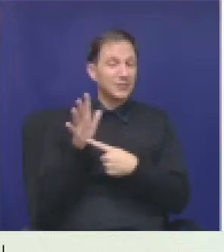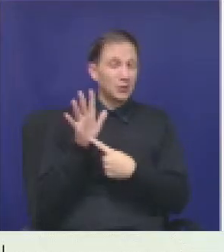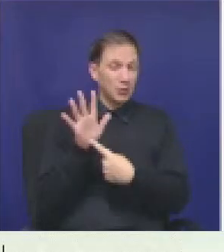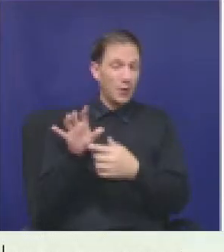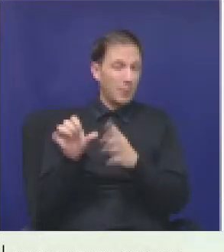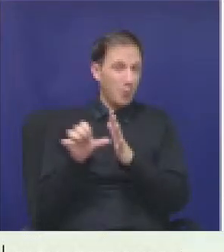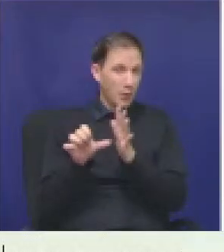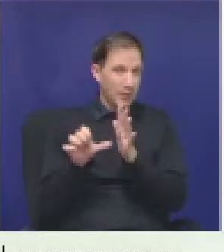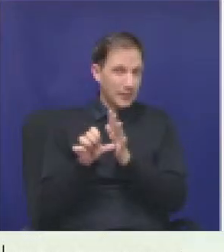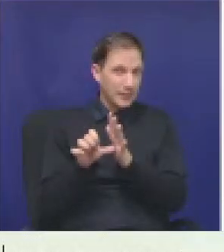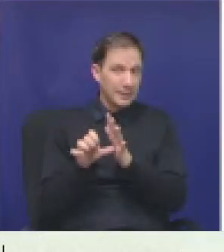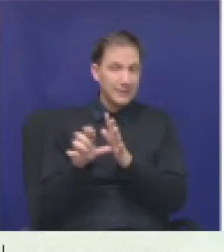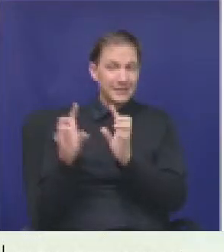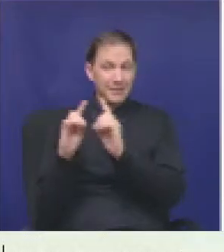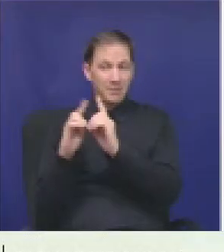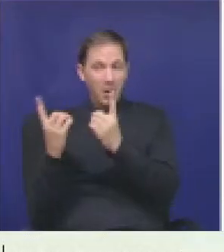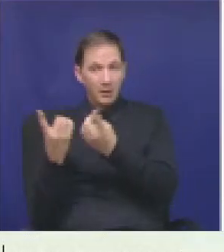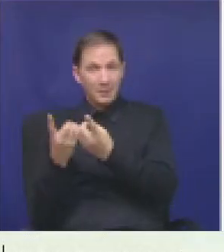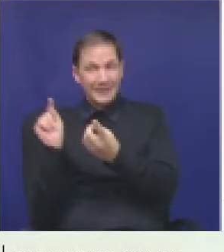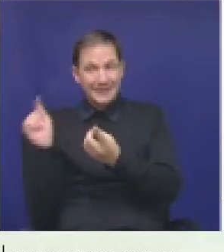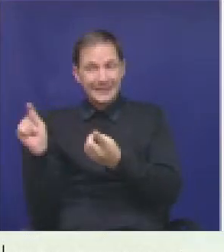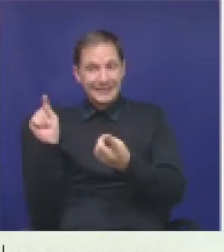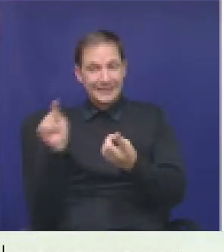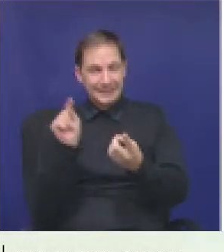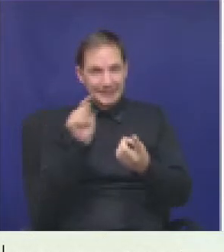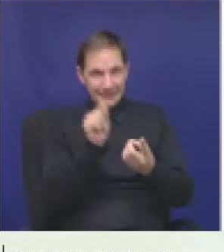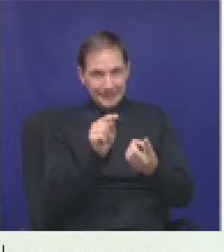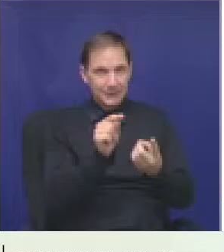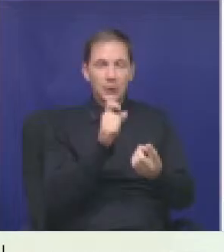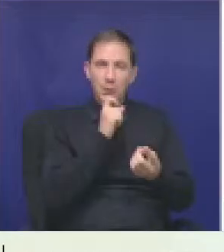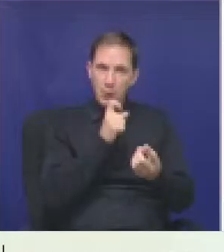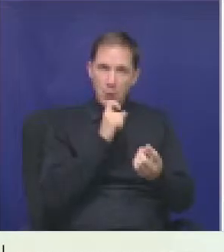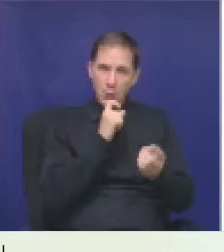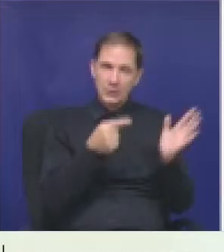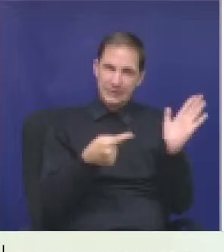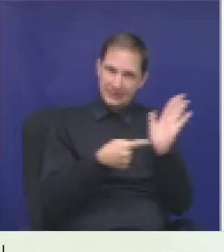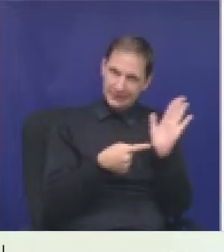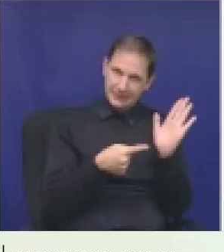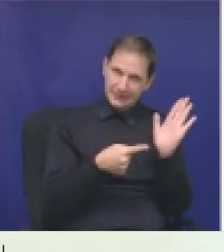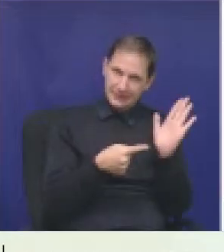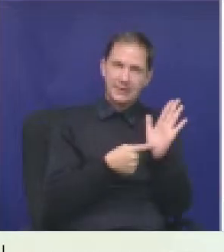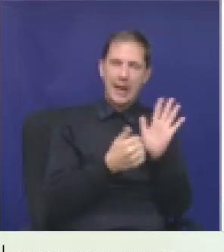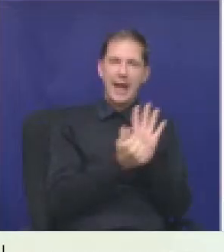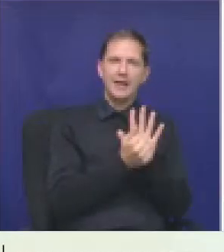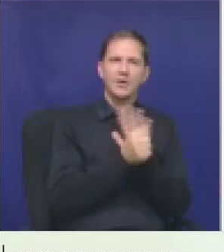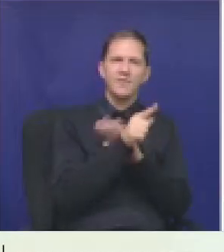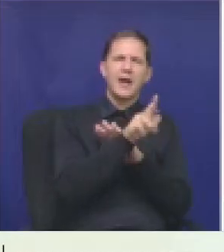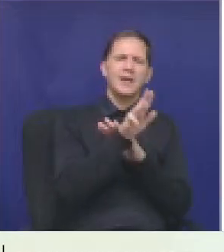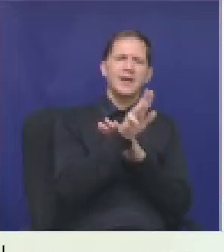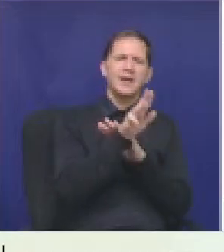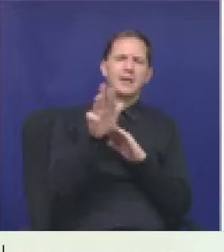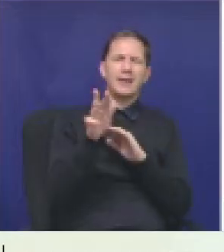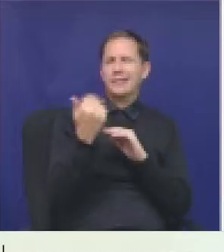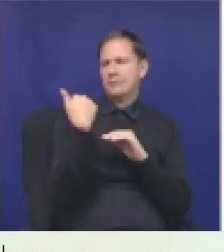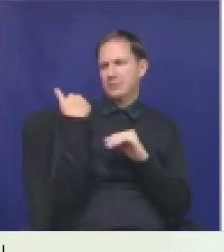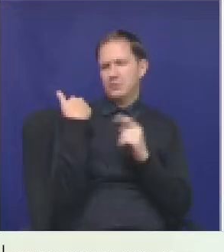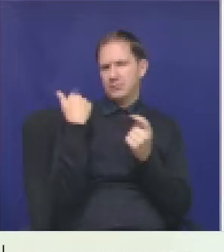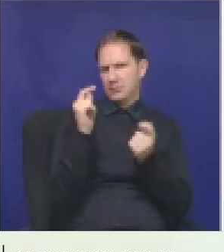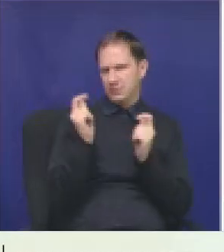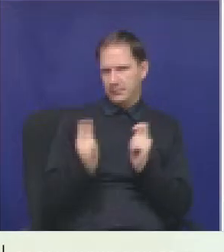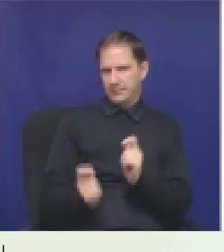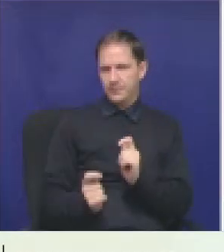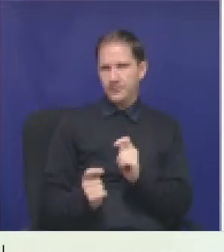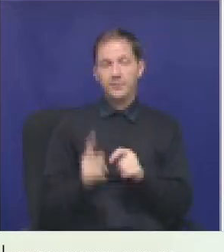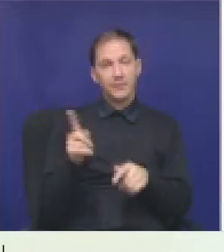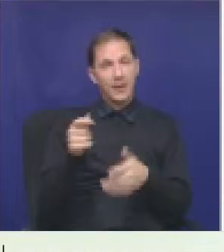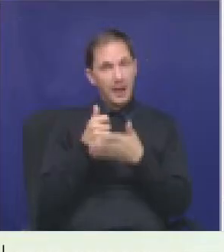department is guided by the Stats Act of 1999, which is recently amended, and therefore this Amendment Act enables improved coordination